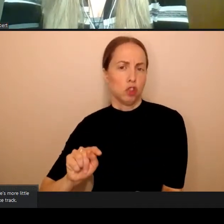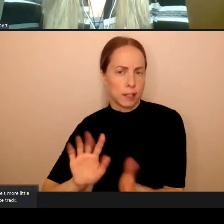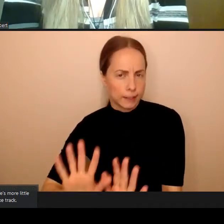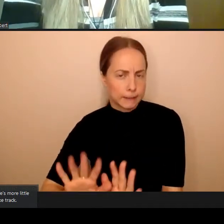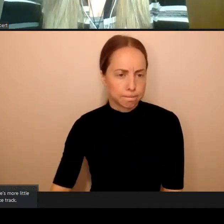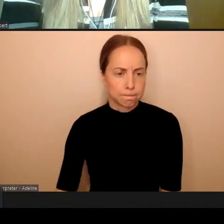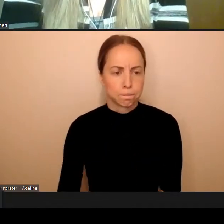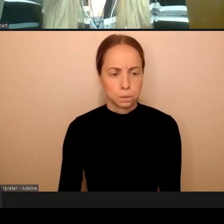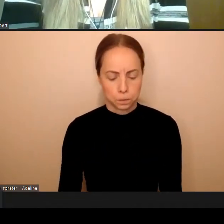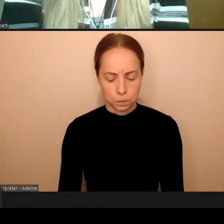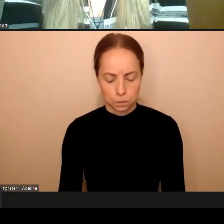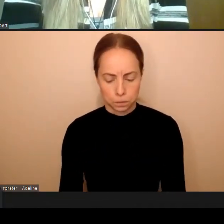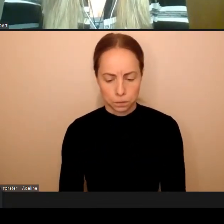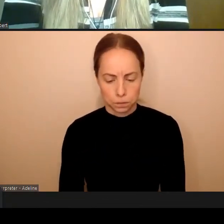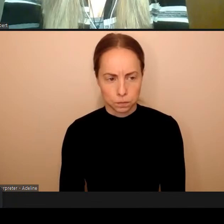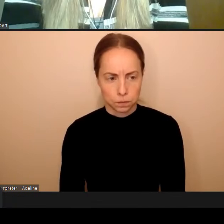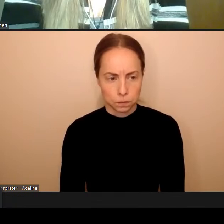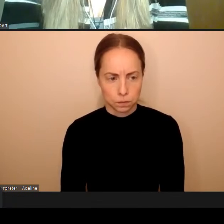Okay.